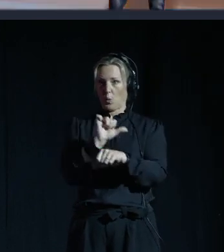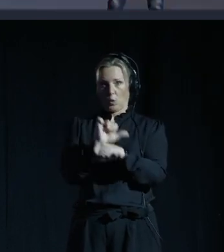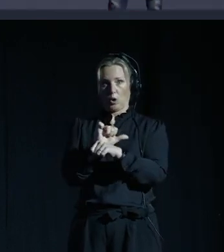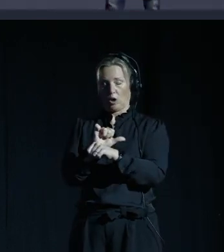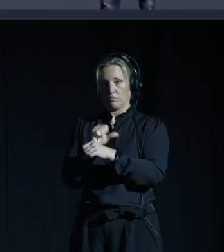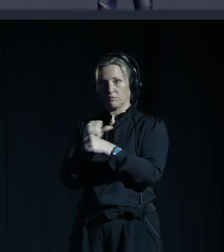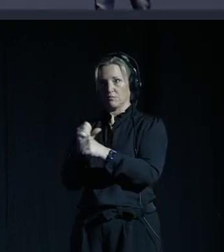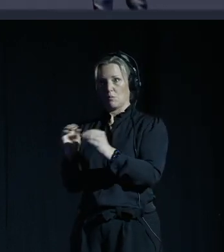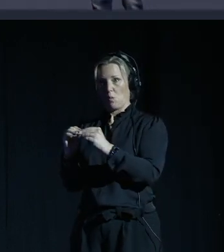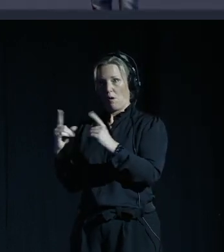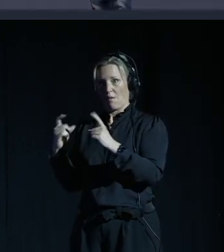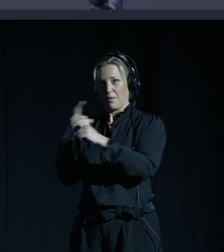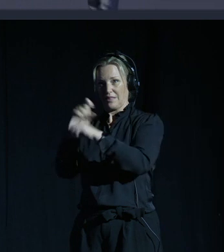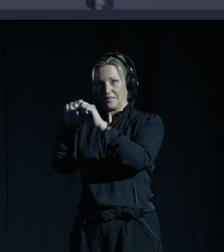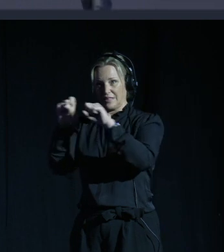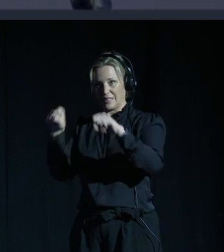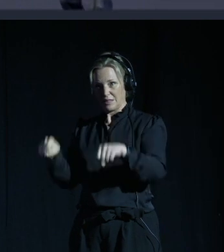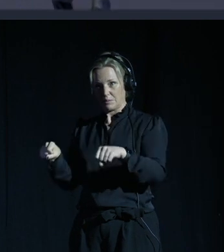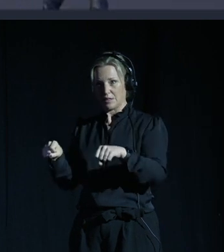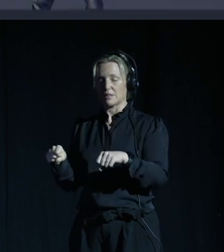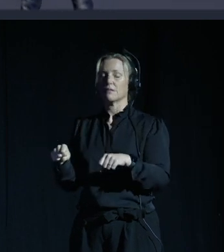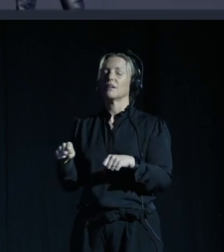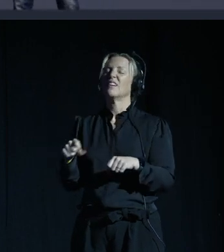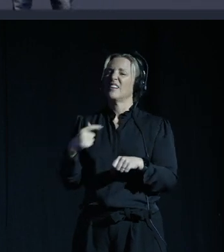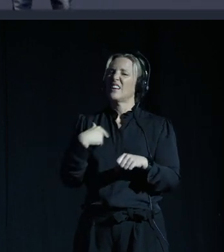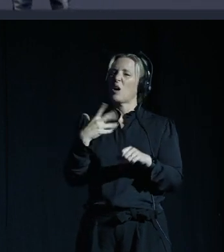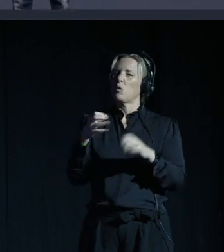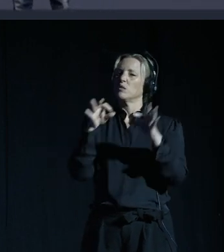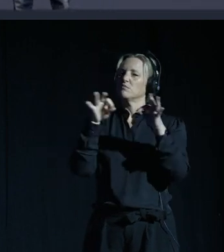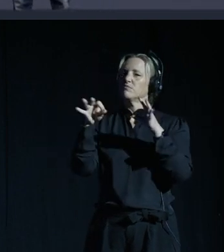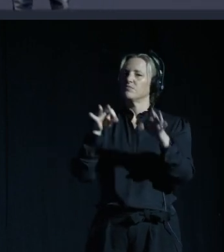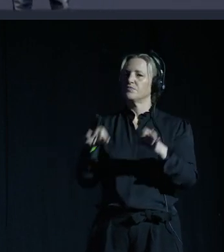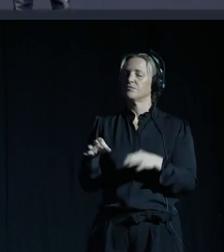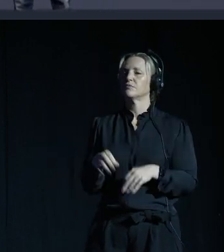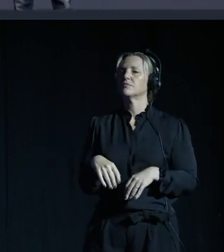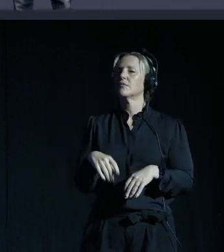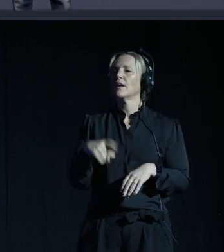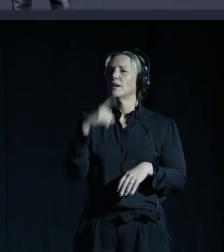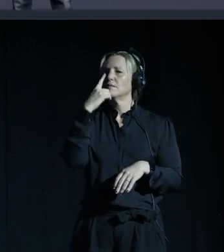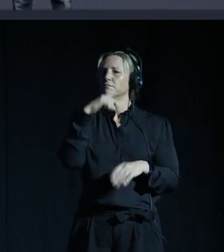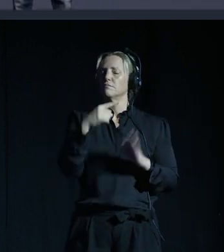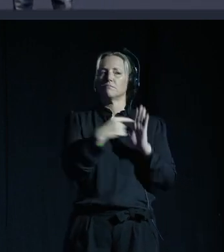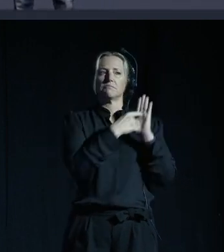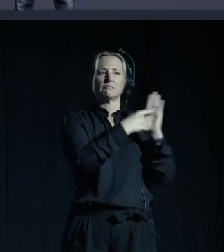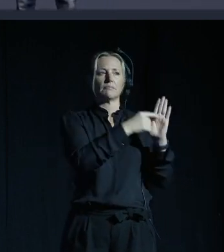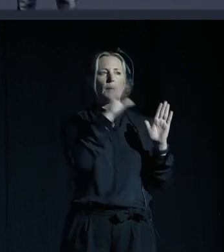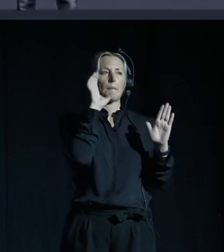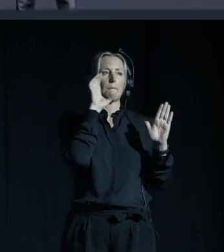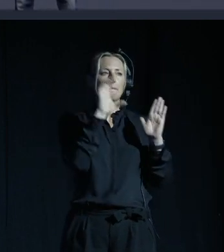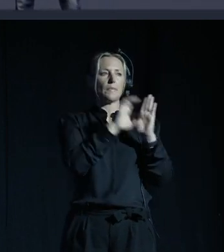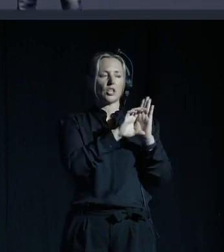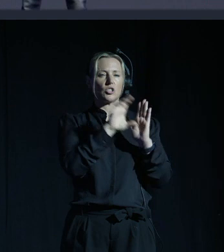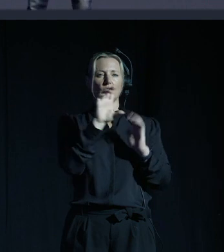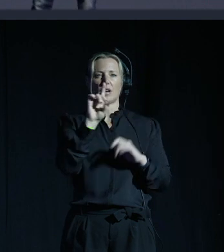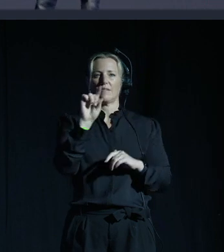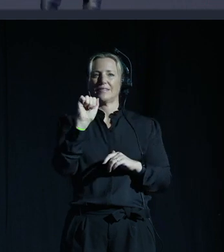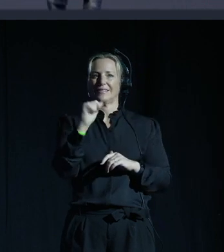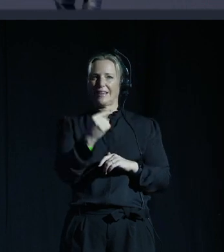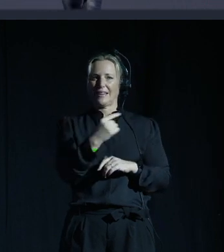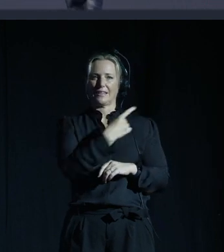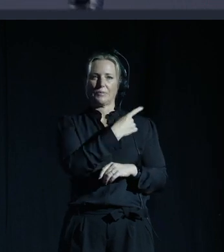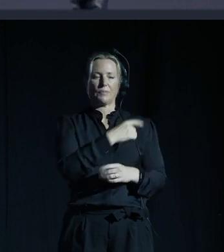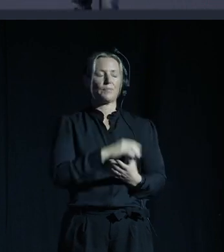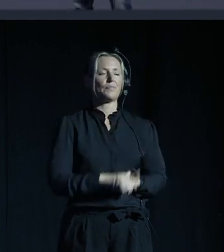little bit. I'm going to return to a picture of the DAG, a little smaller version than the one he was showing of